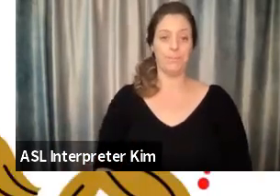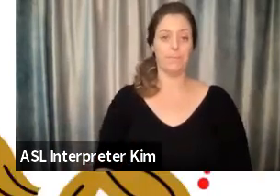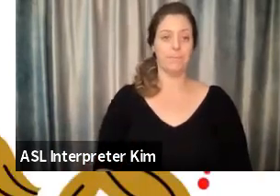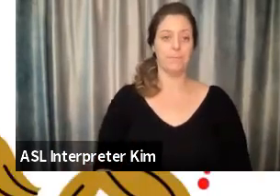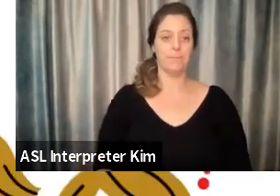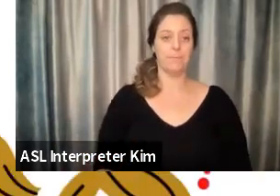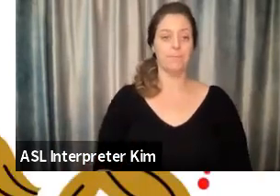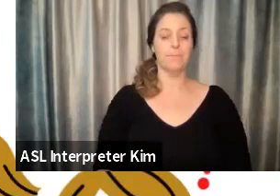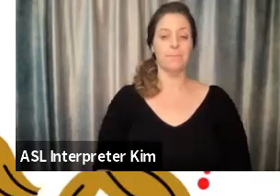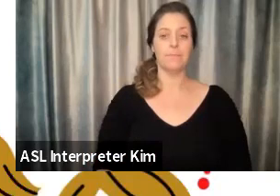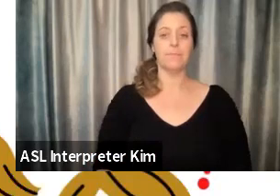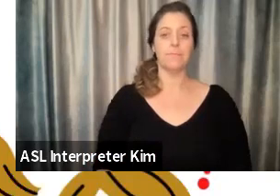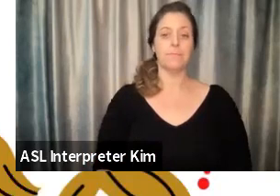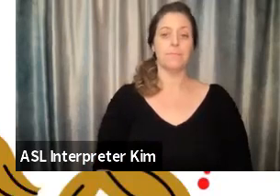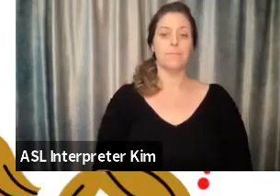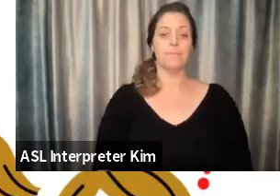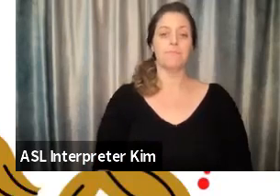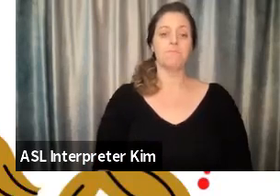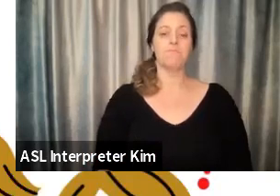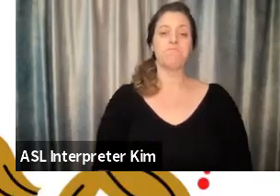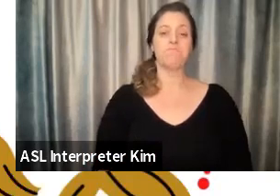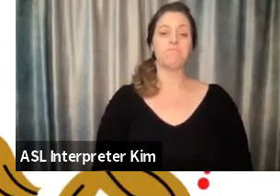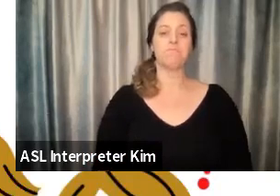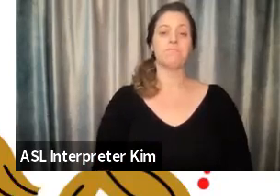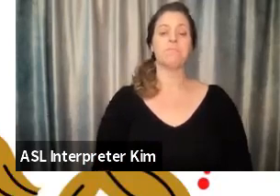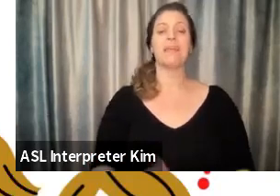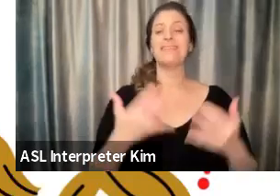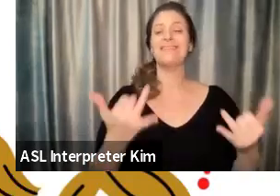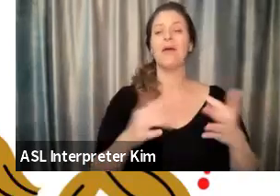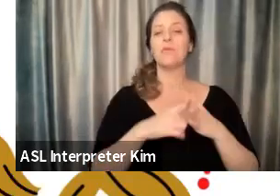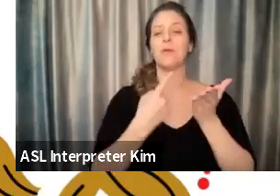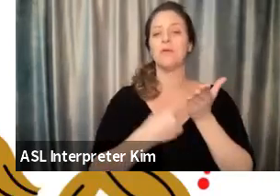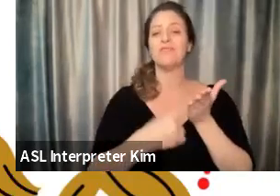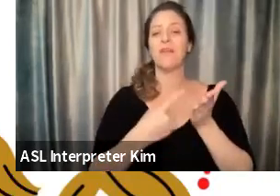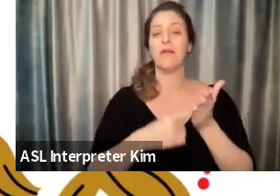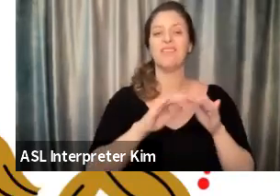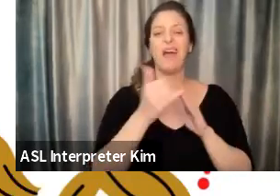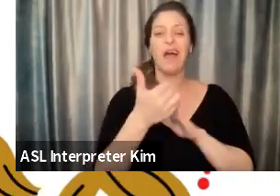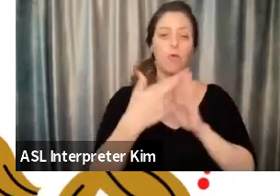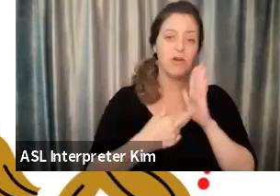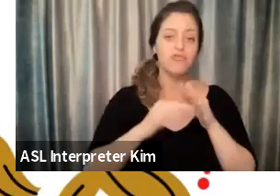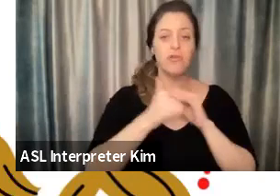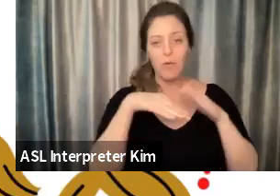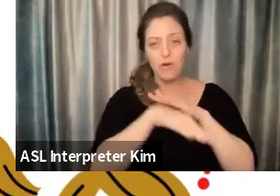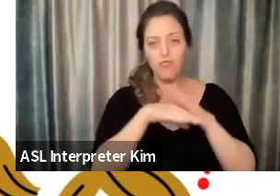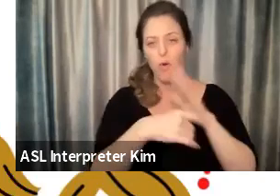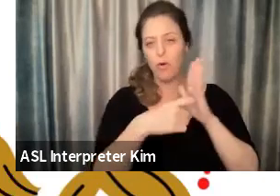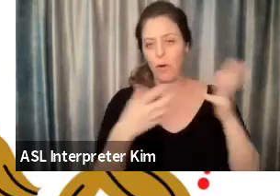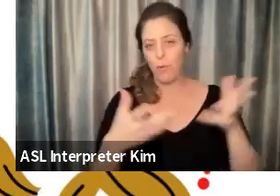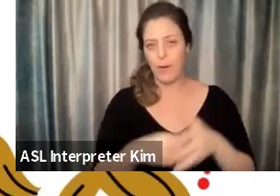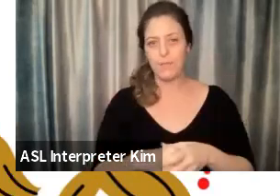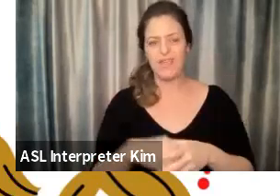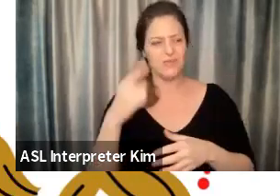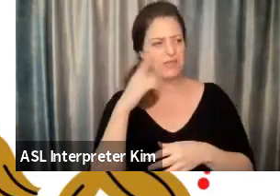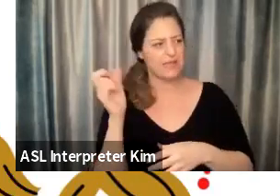So with that, we're going to go ahead and start talking about some of the requirements around enrollment. So I'm going to go ahead and hand that back over to, I think it's you, Mr.